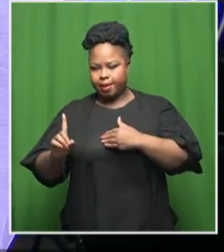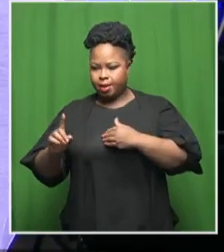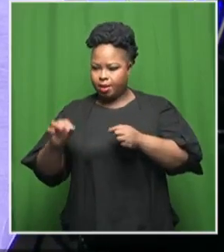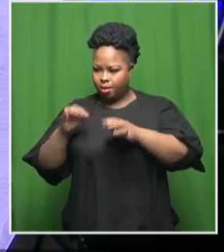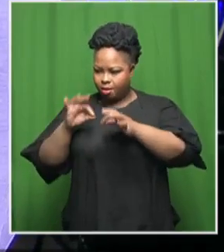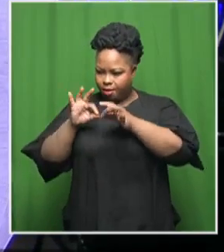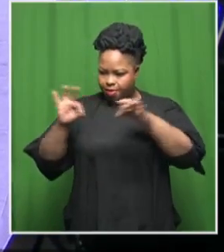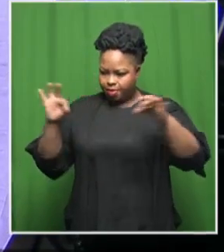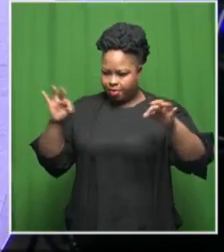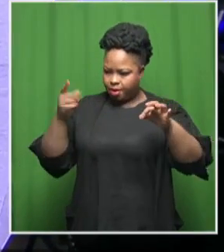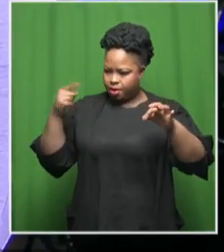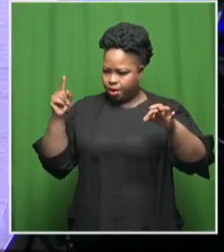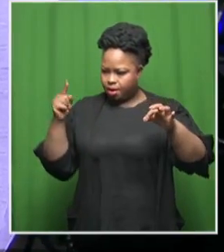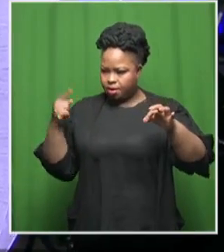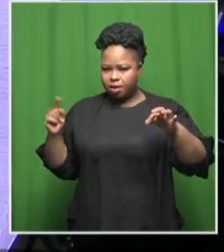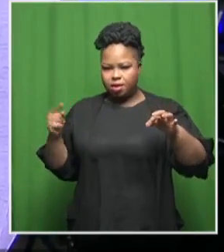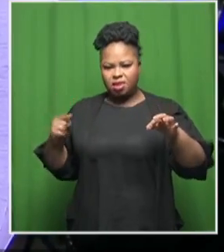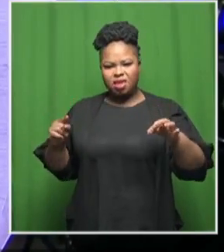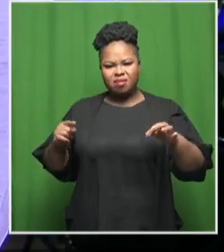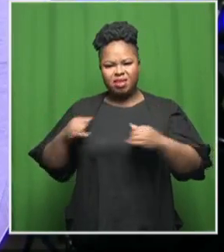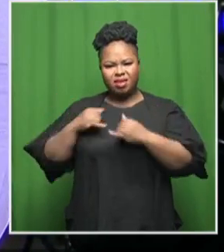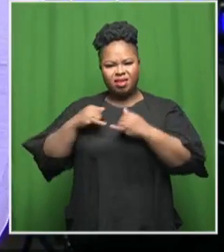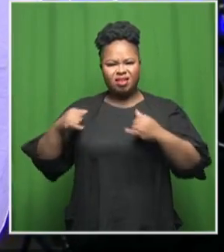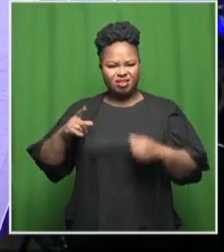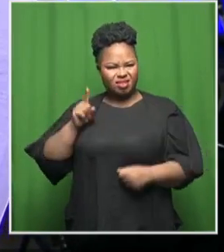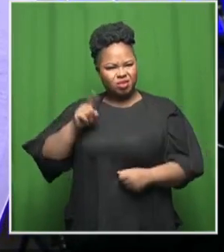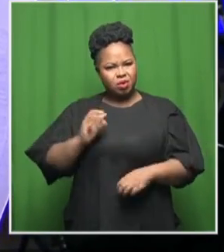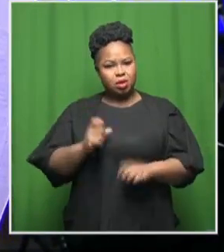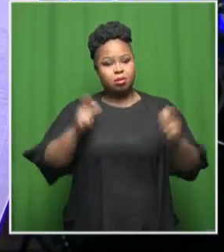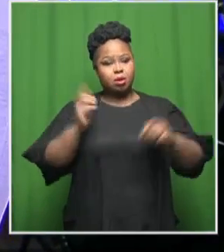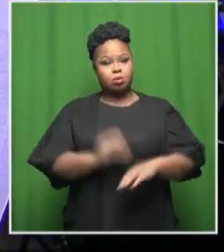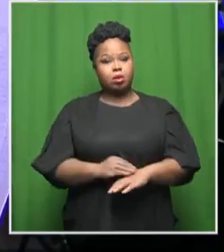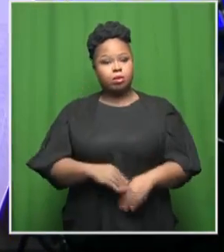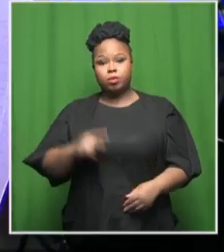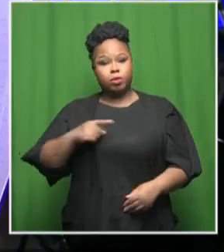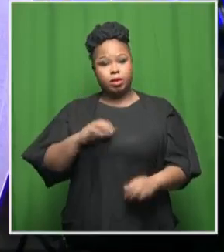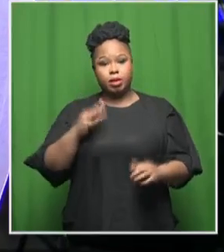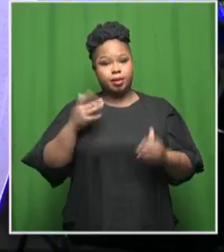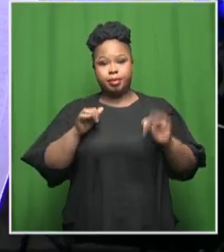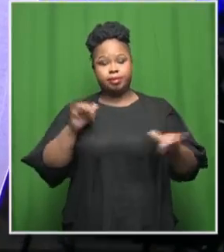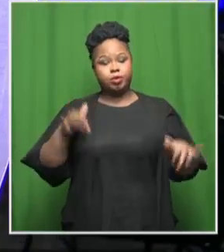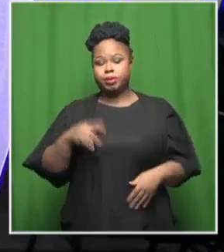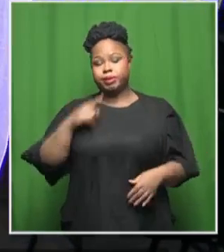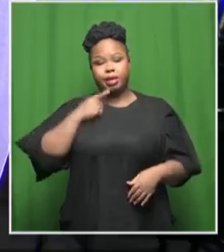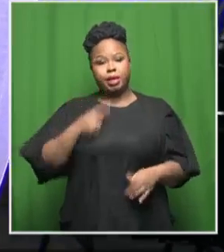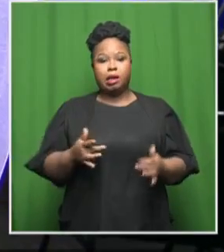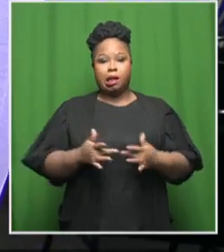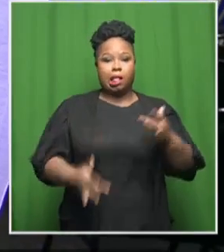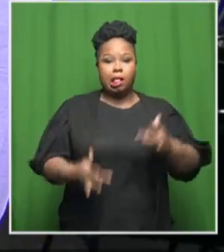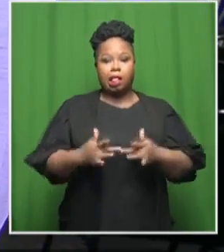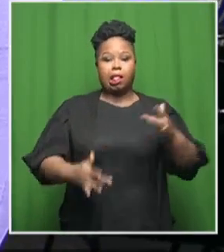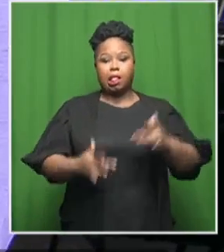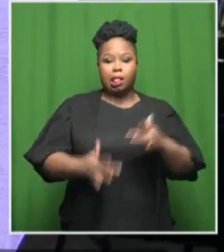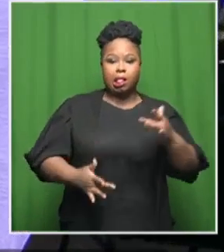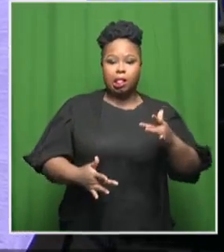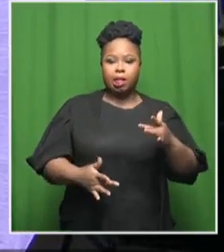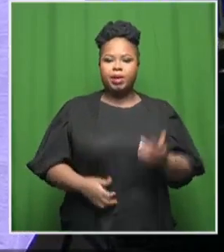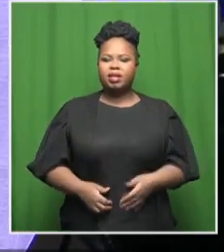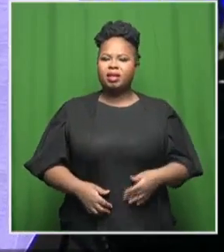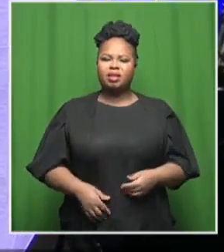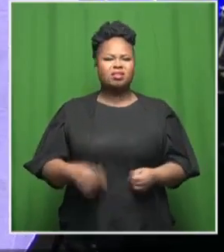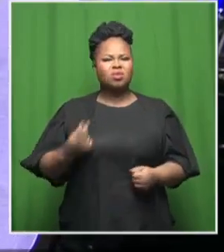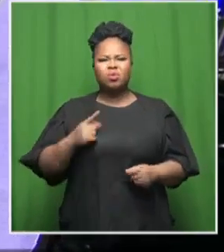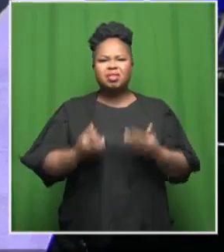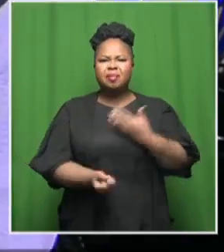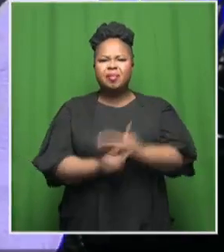the voters' roll. But that was a big problem, is that at one point people were saying we're offline, and that caused big delays. What was going on with the